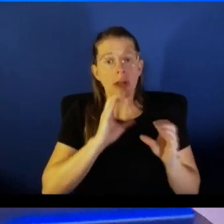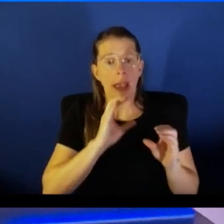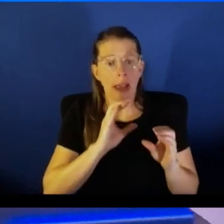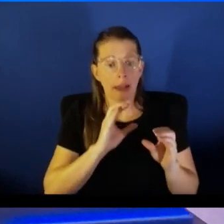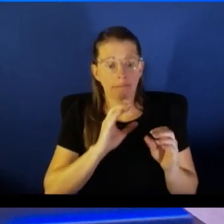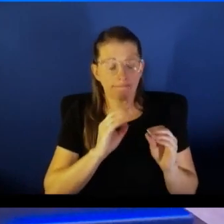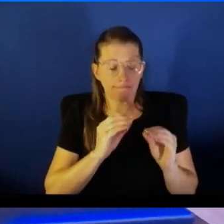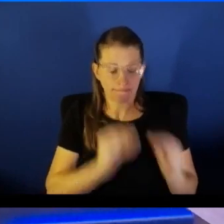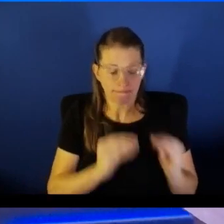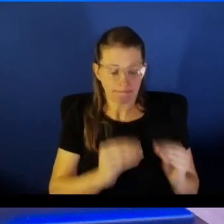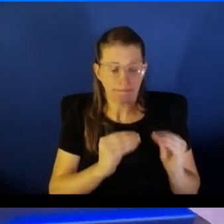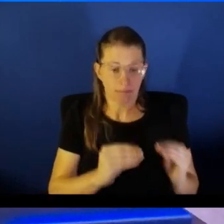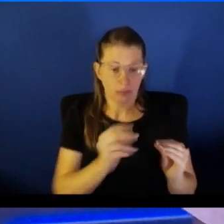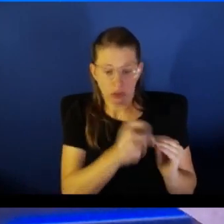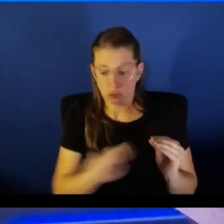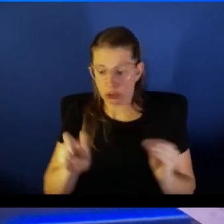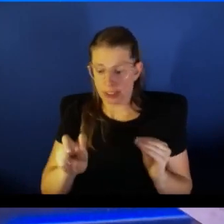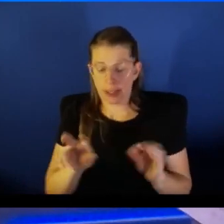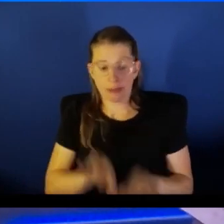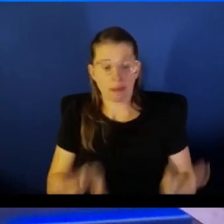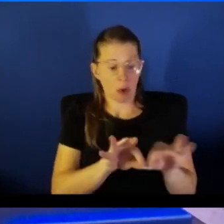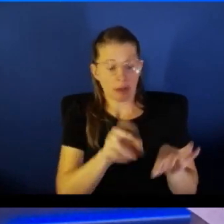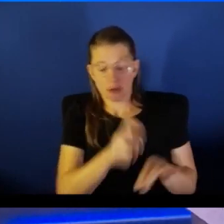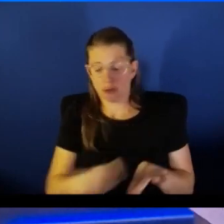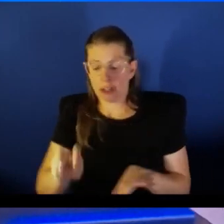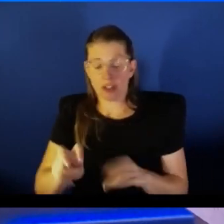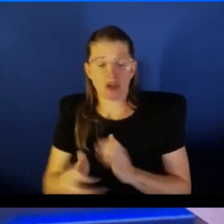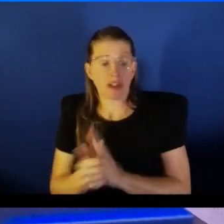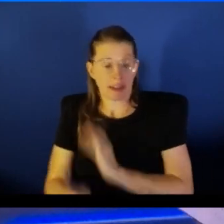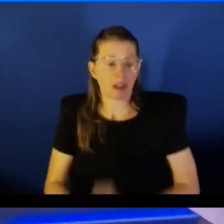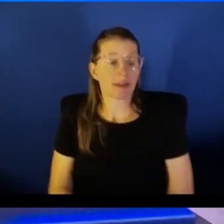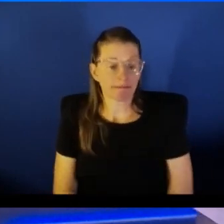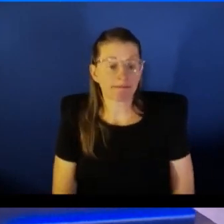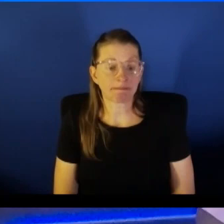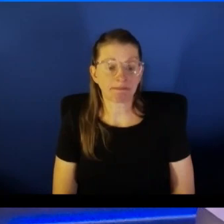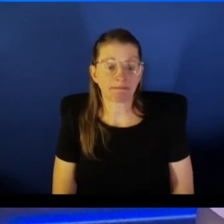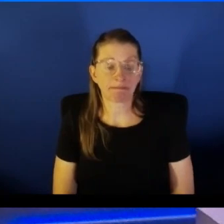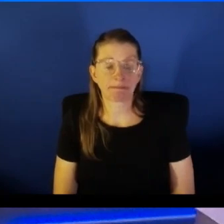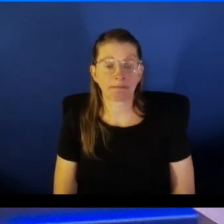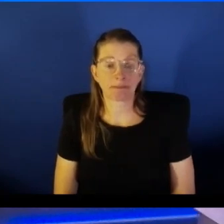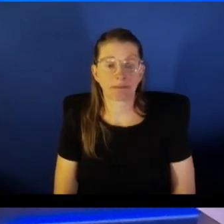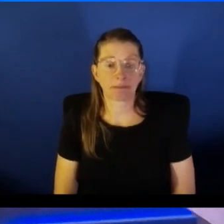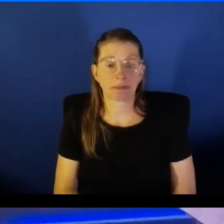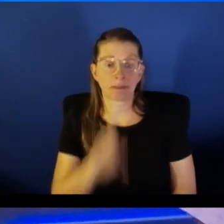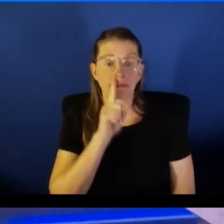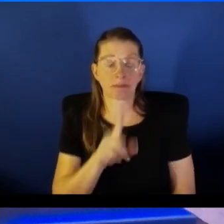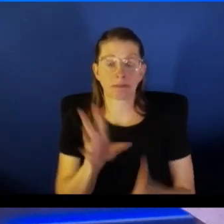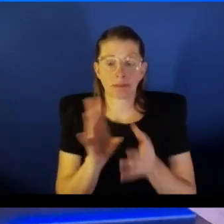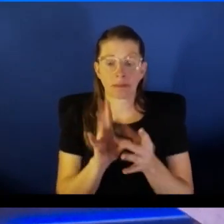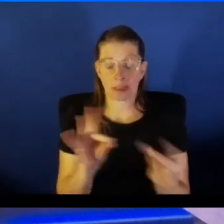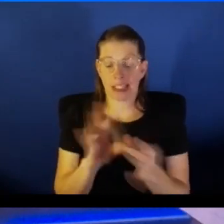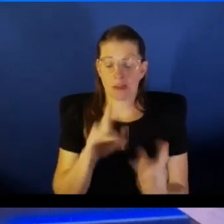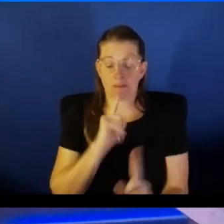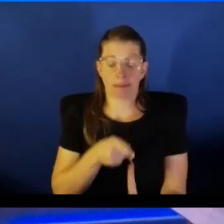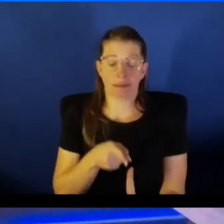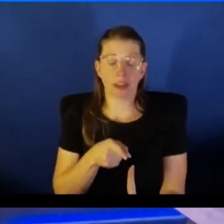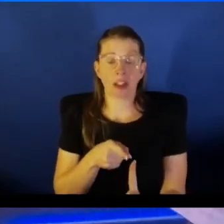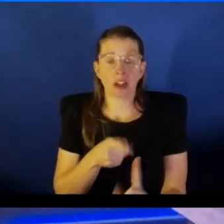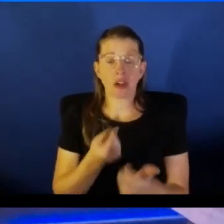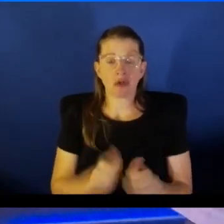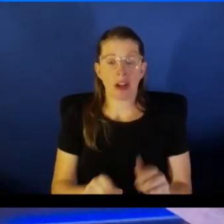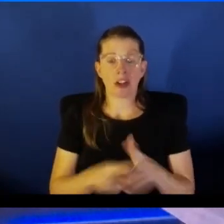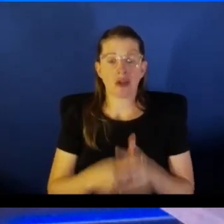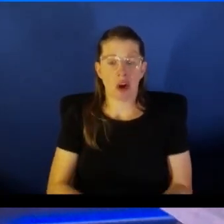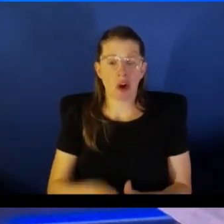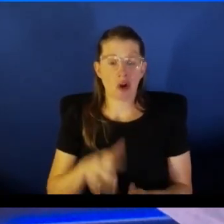those important transitional skills. So I think the message is really to try to start as early as